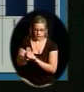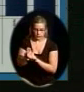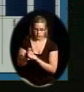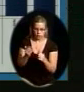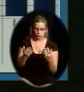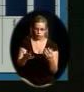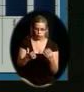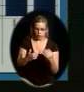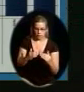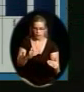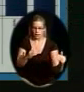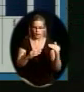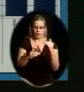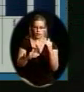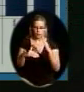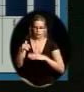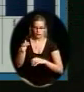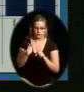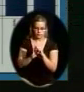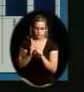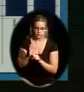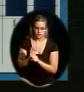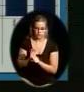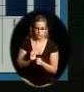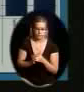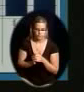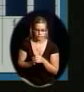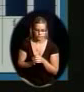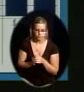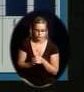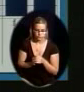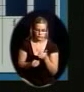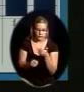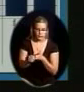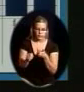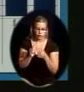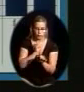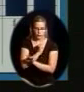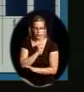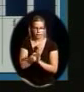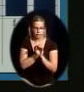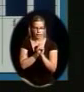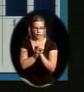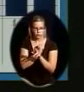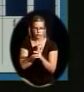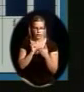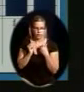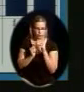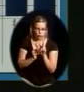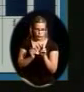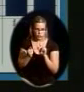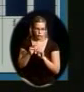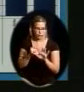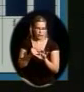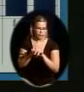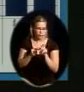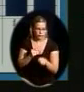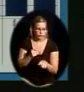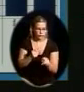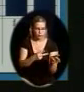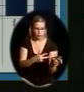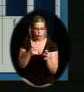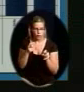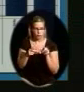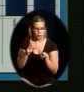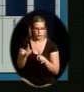be higher than the state, to have higher protective factors in our community. Each of the protective factors is made up of 3 to 5 questions pulled from the survey to